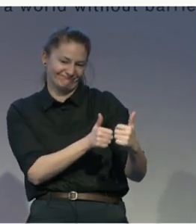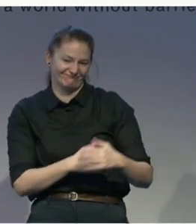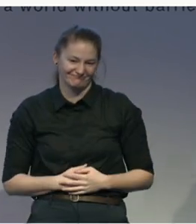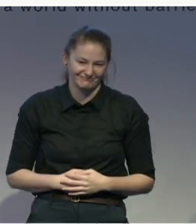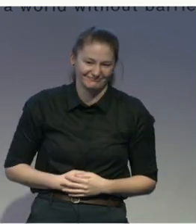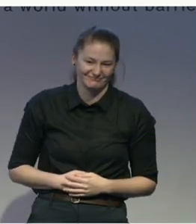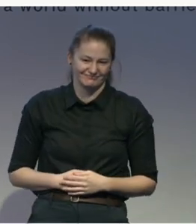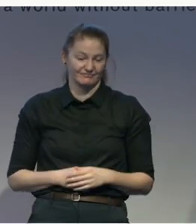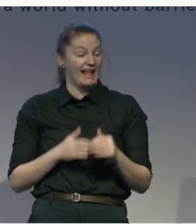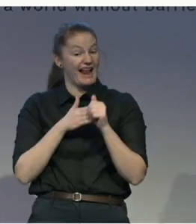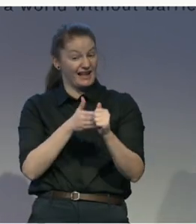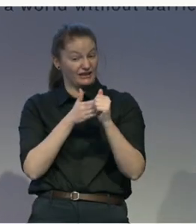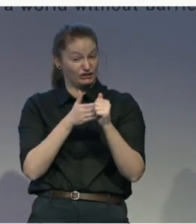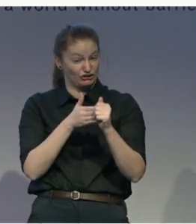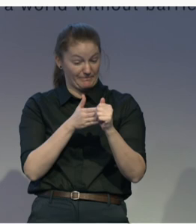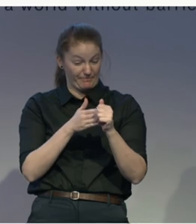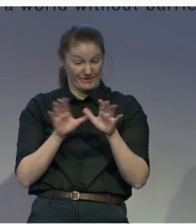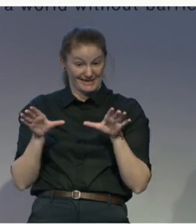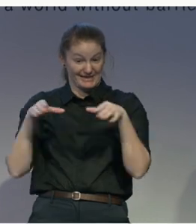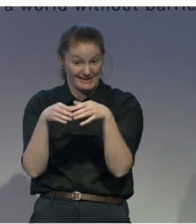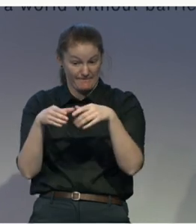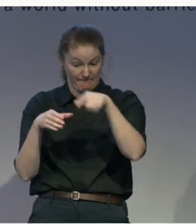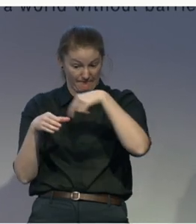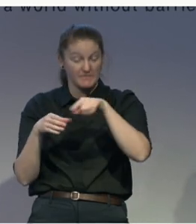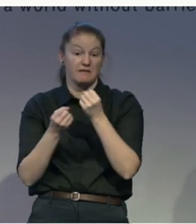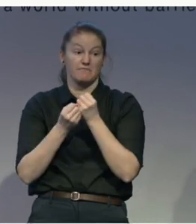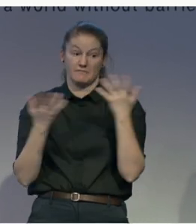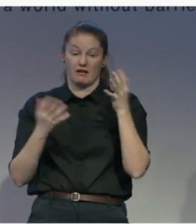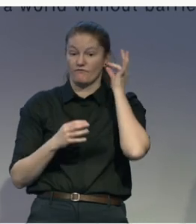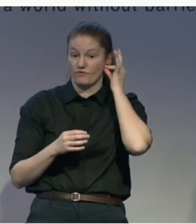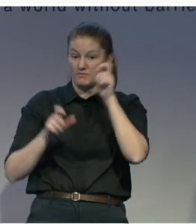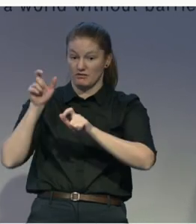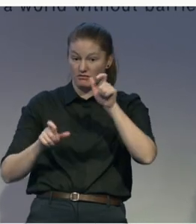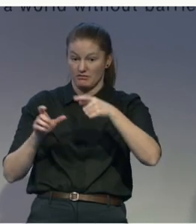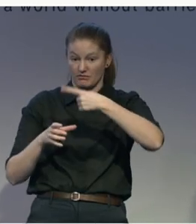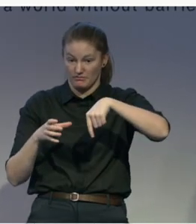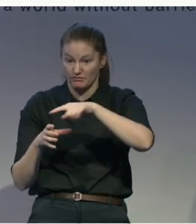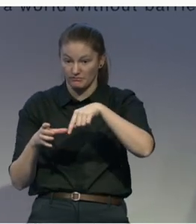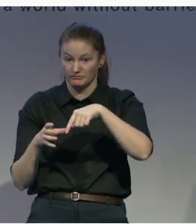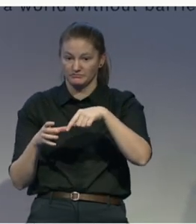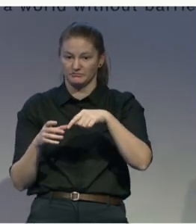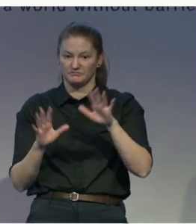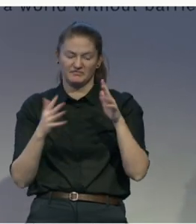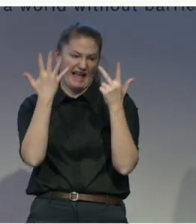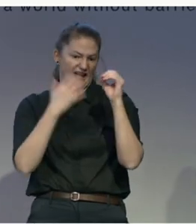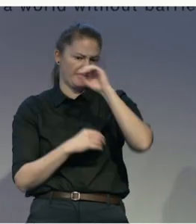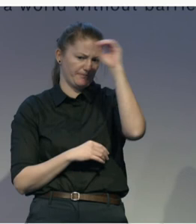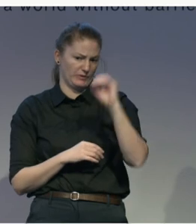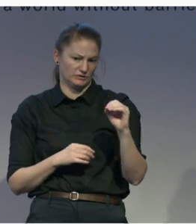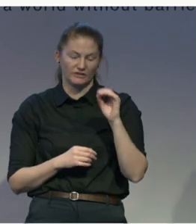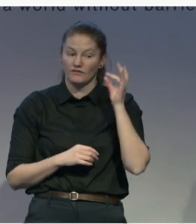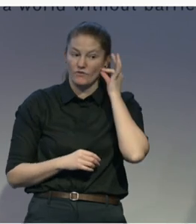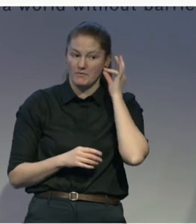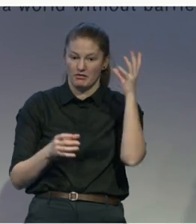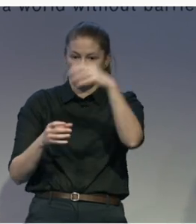team, I'd have to do the math in my head, but I think it's 80 or 70% skewed women towards men. Also, and someone